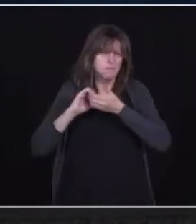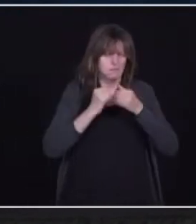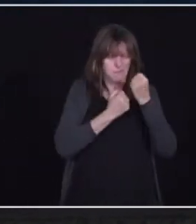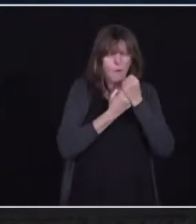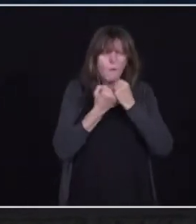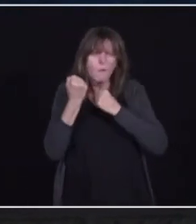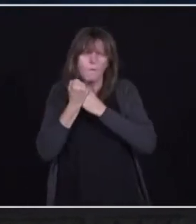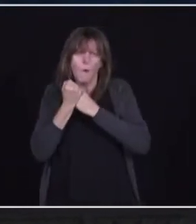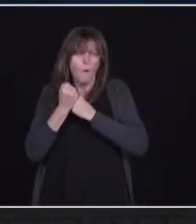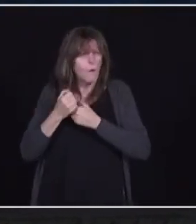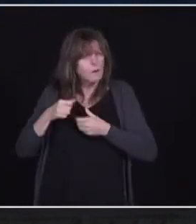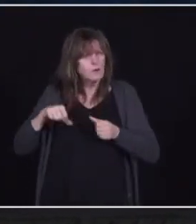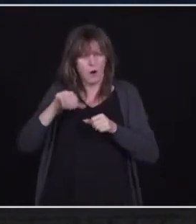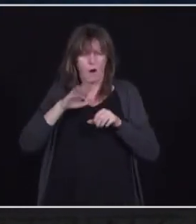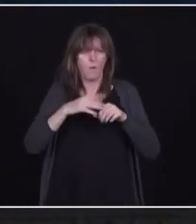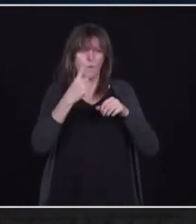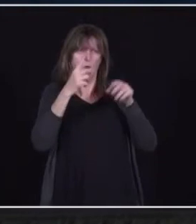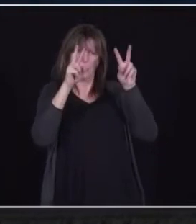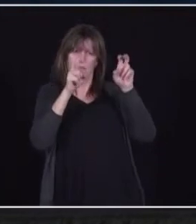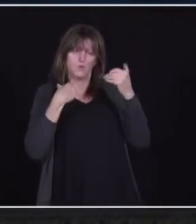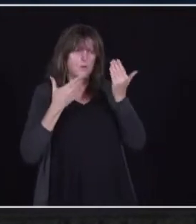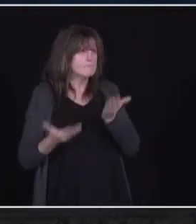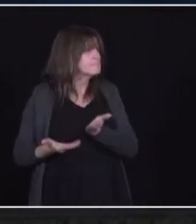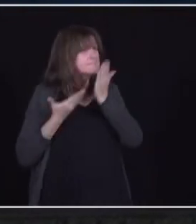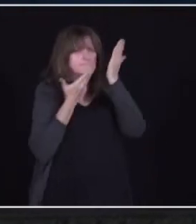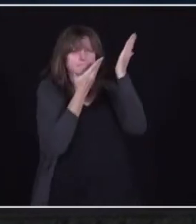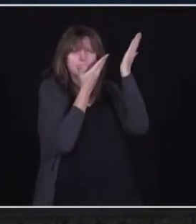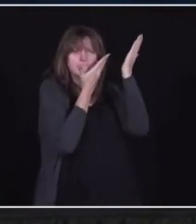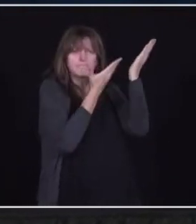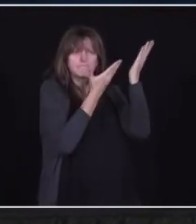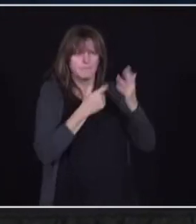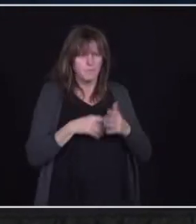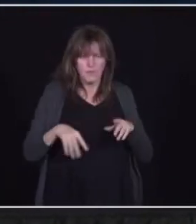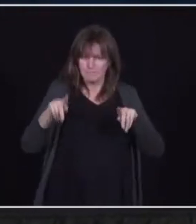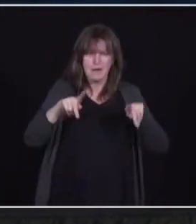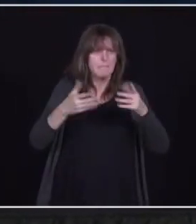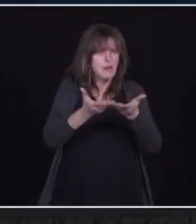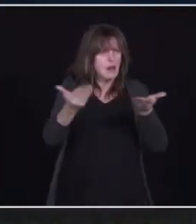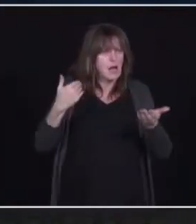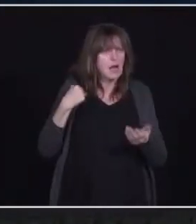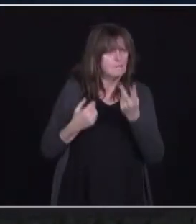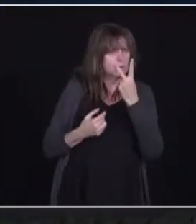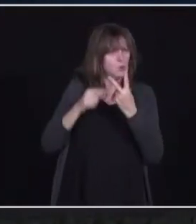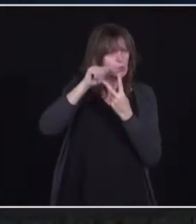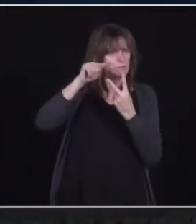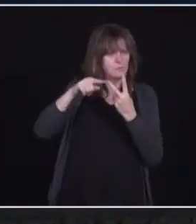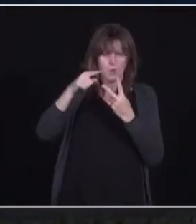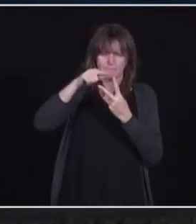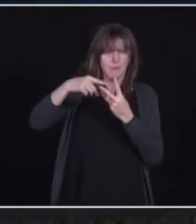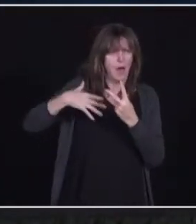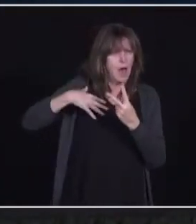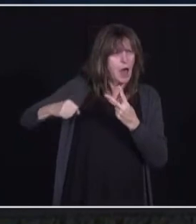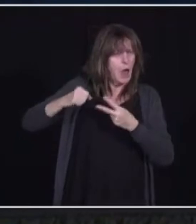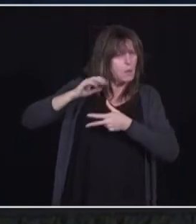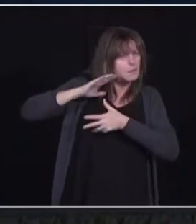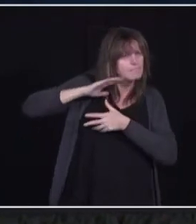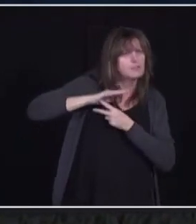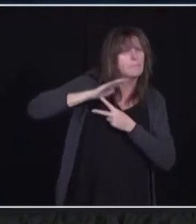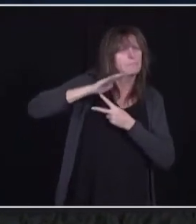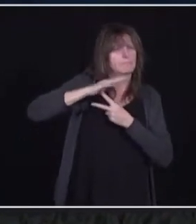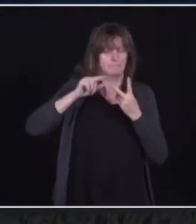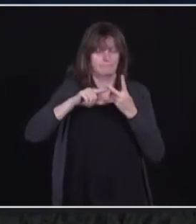that are important to people in life. Their health is number one, and having a job to take care of their family and put food on the table